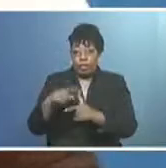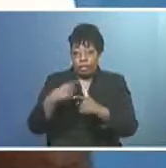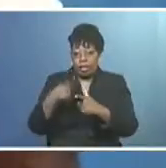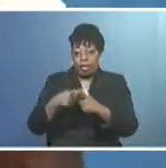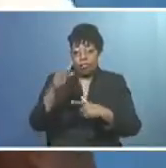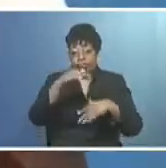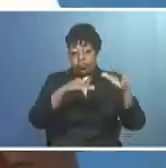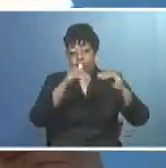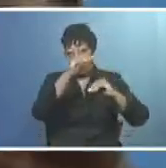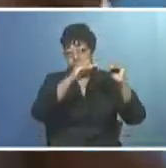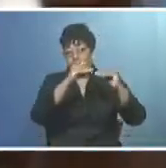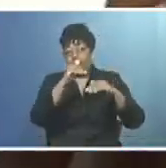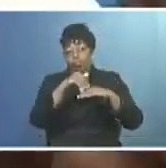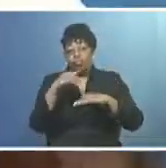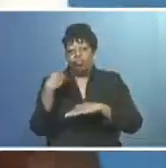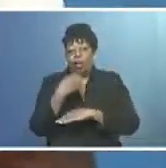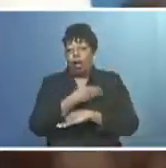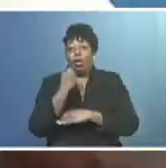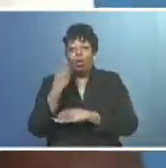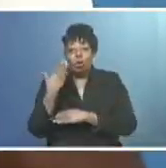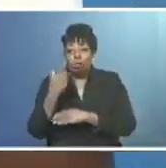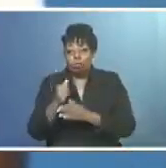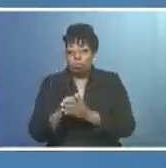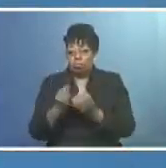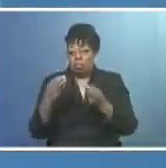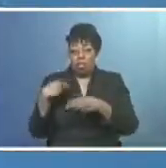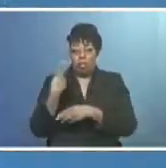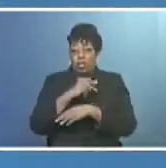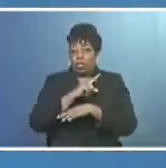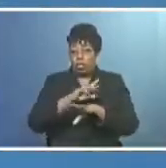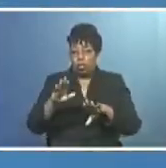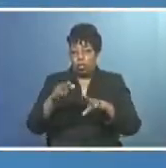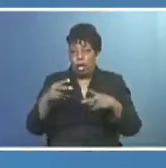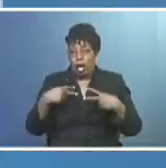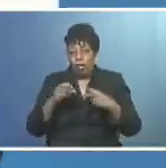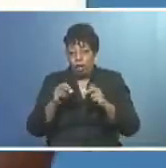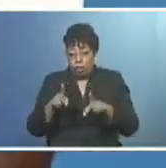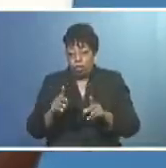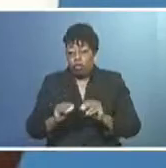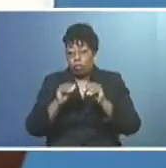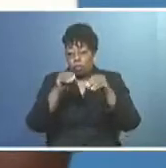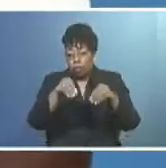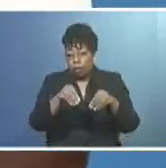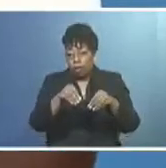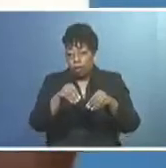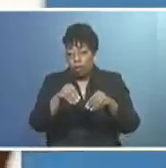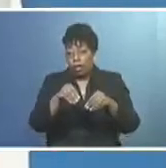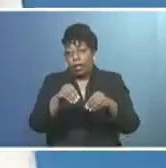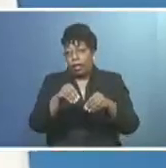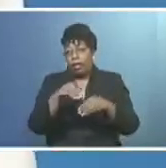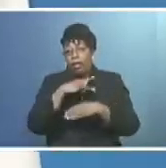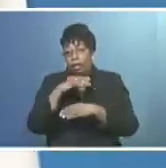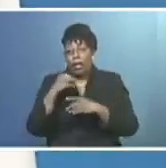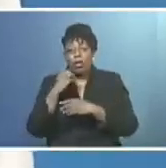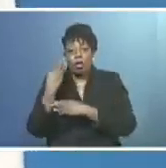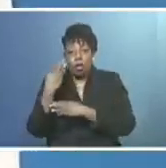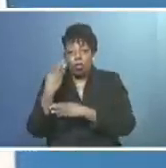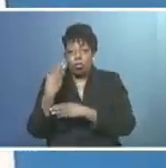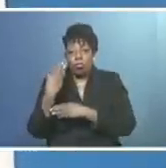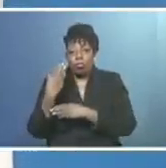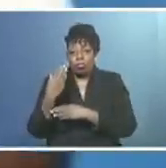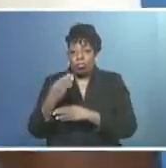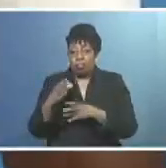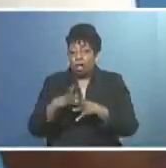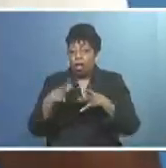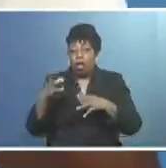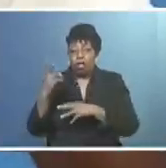piling up at the house. A lot of us don't have the opportunity to put the trash in the bin, so it's at the house. So therefore, it creates a lot of